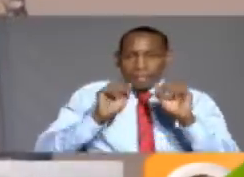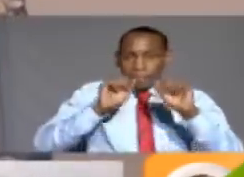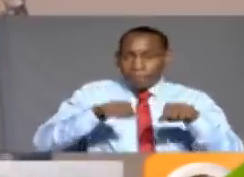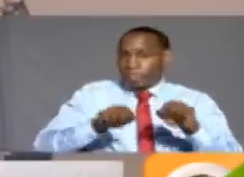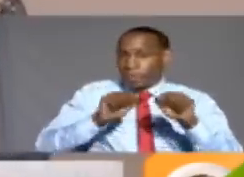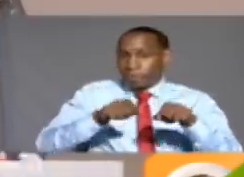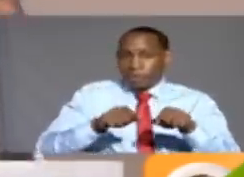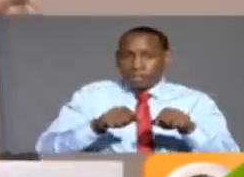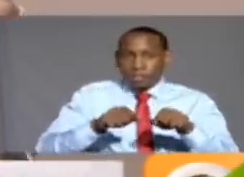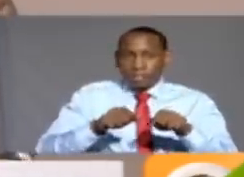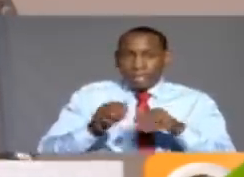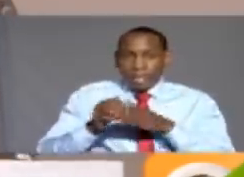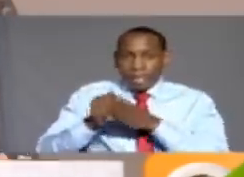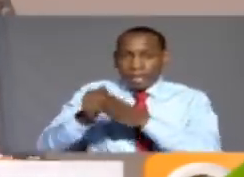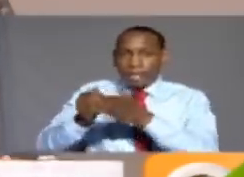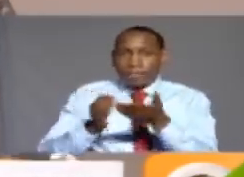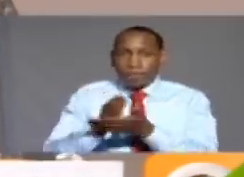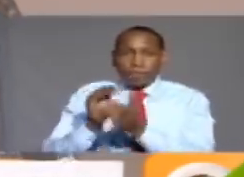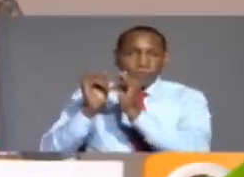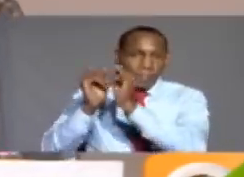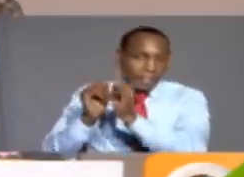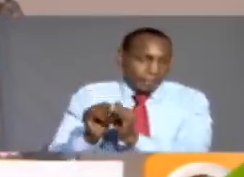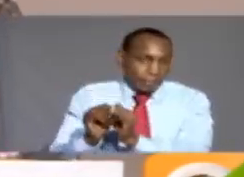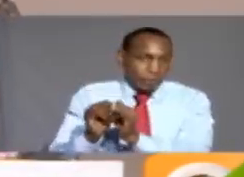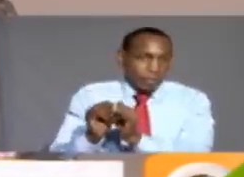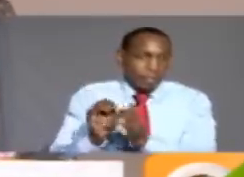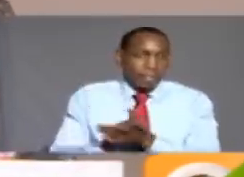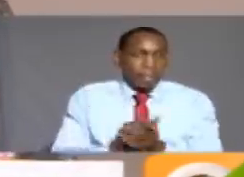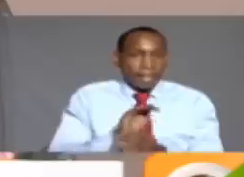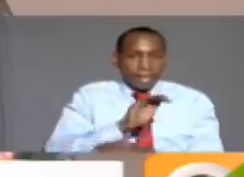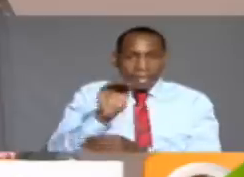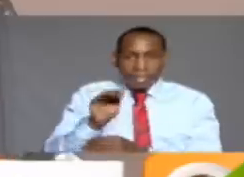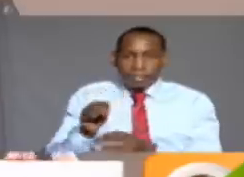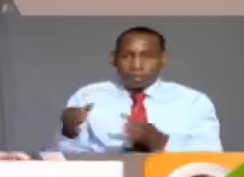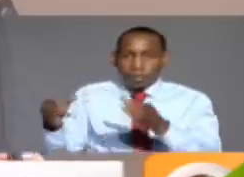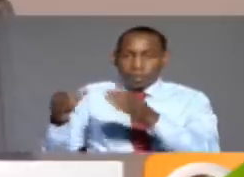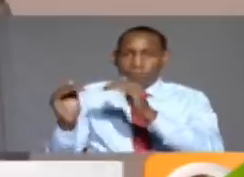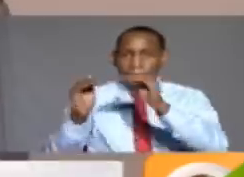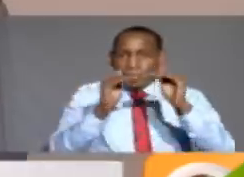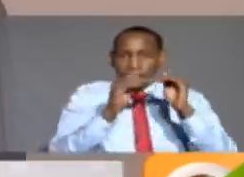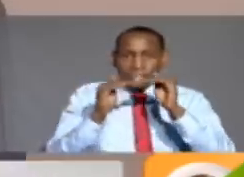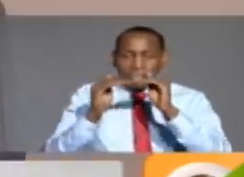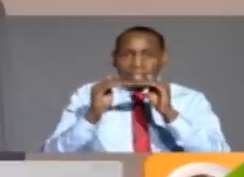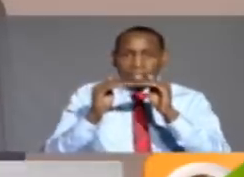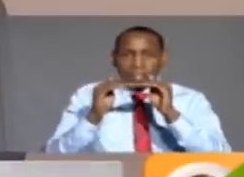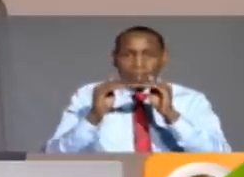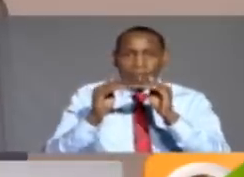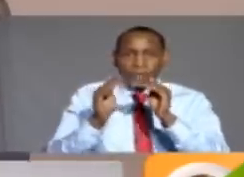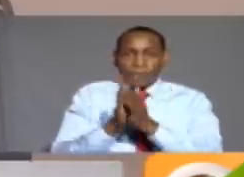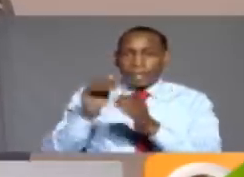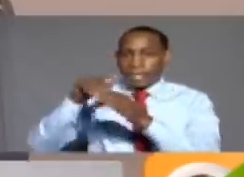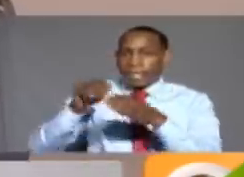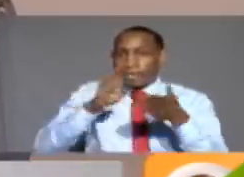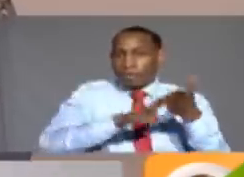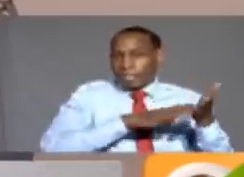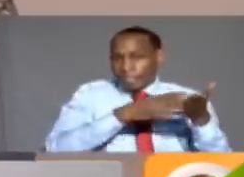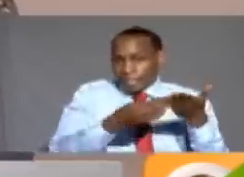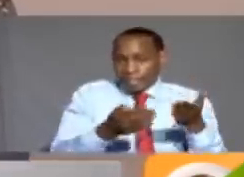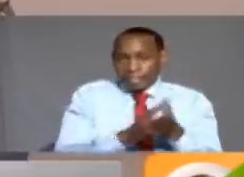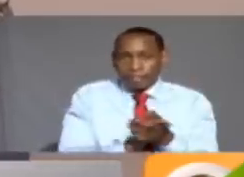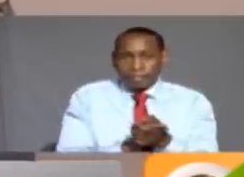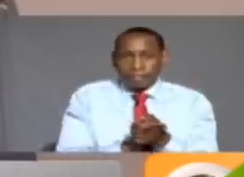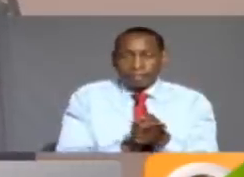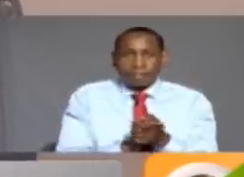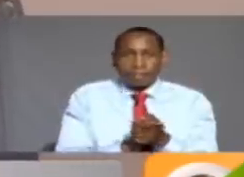led by an individual. Yes. You know, you asked about party democracy and towing internal the line, isn't it? Mechanisms. Yeah. The era